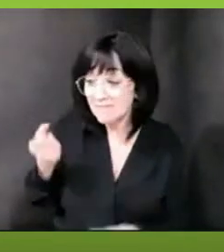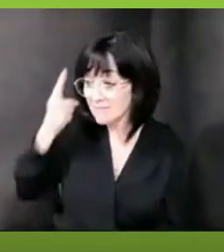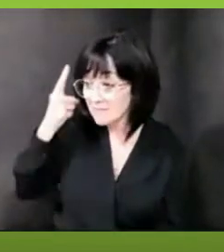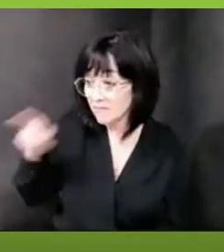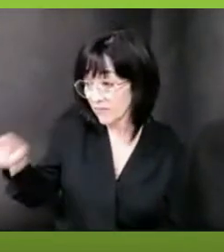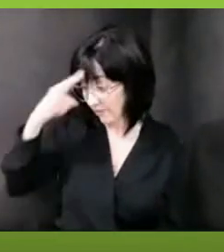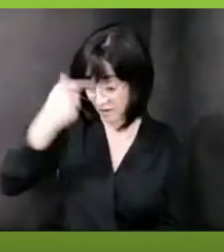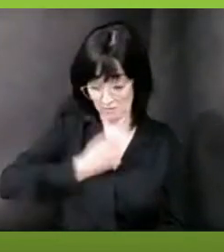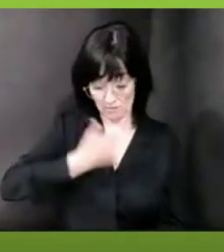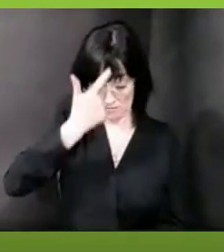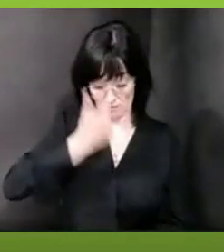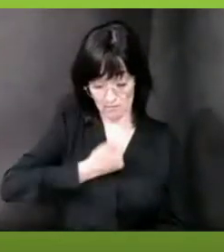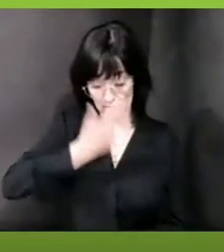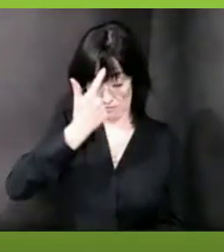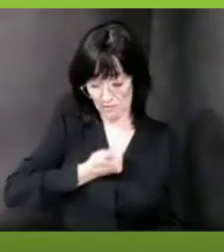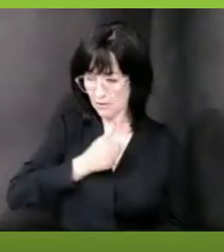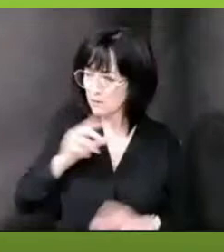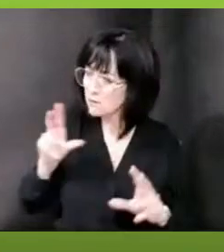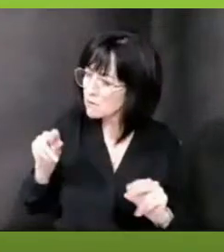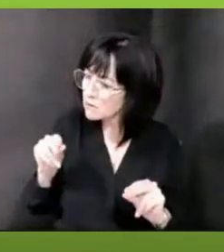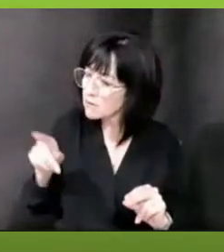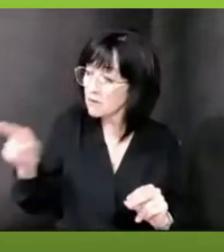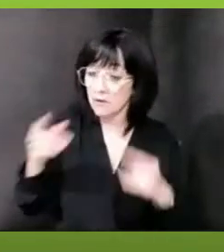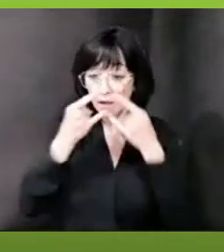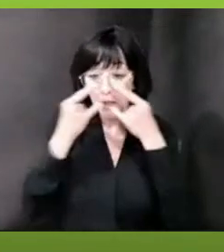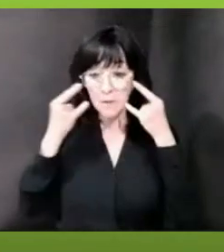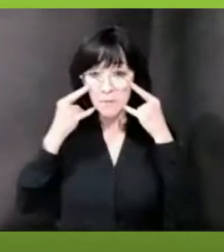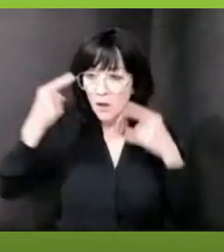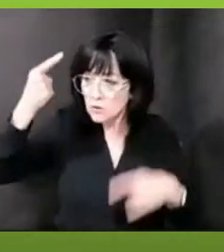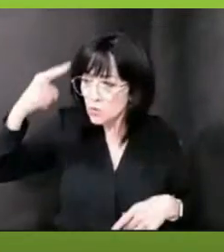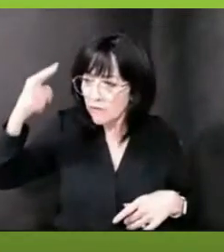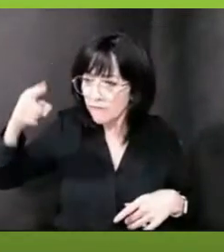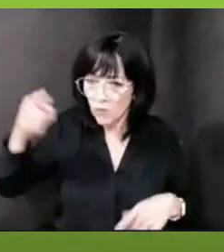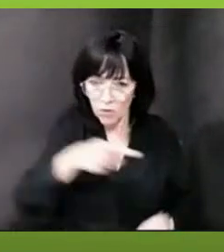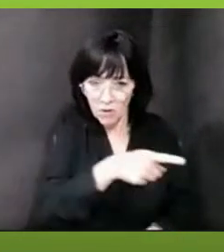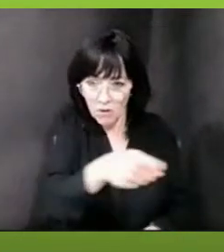meaning, keep the mask on so you can keep others safe.